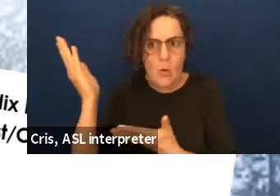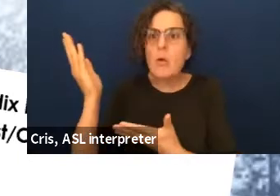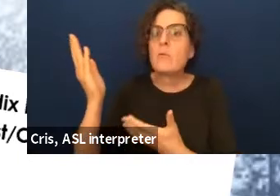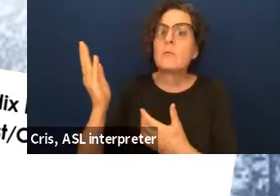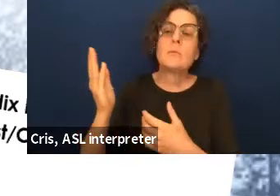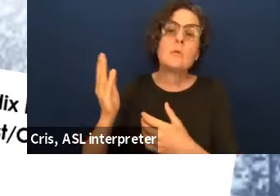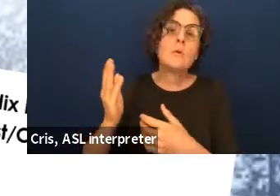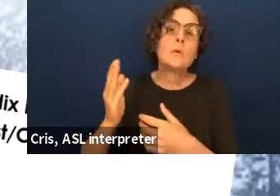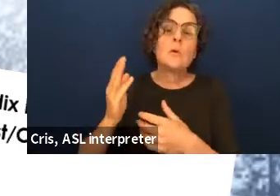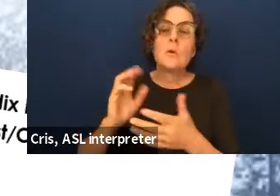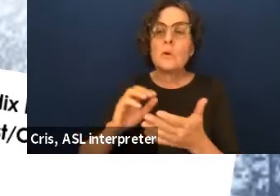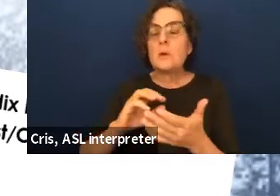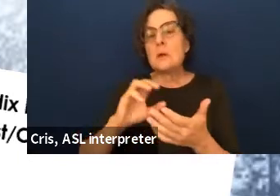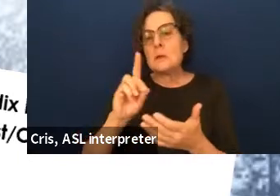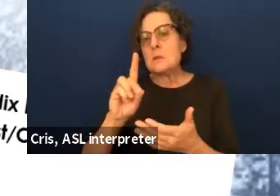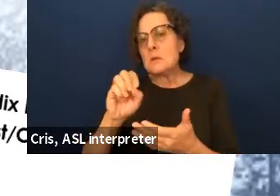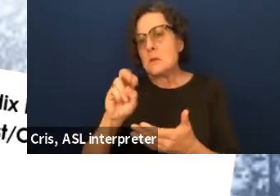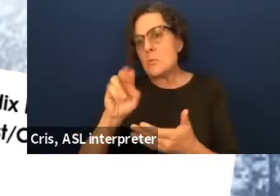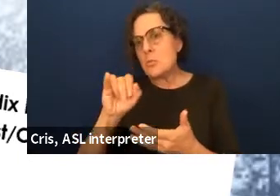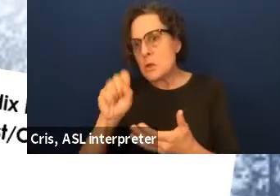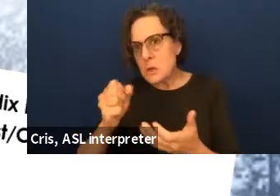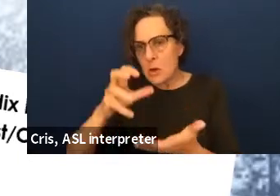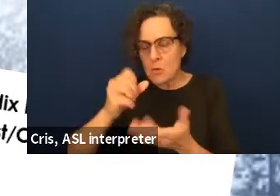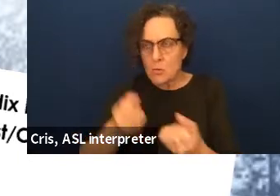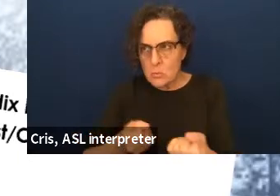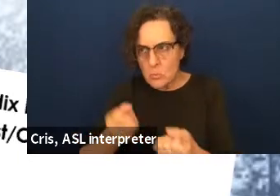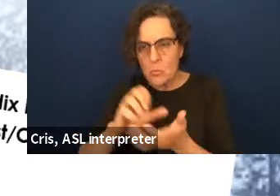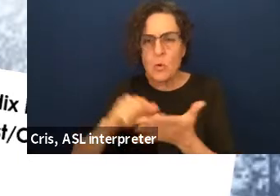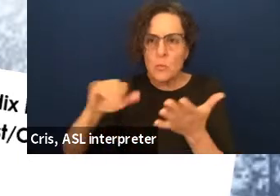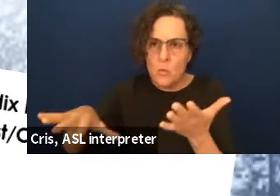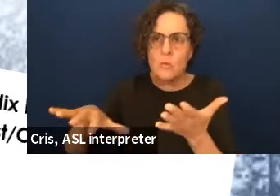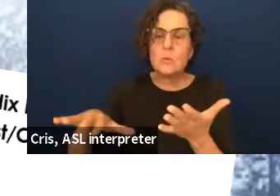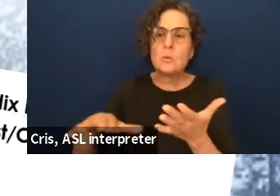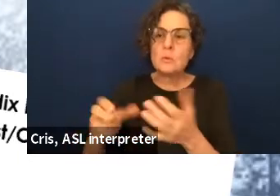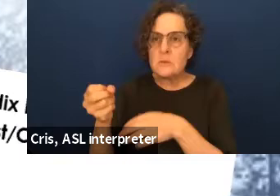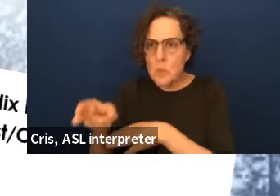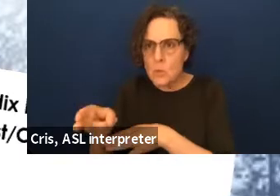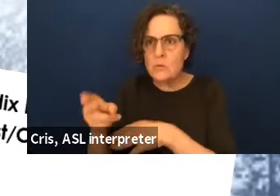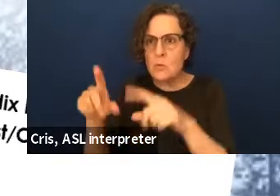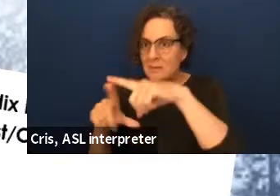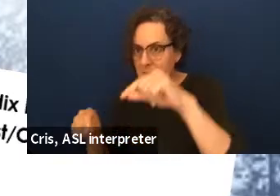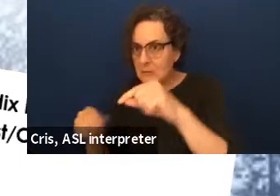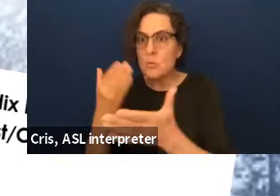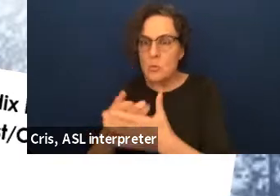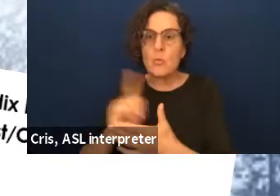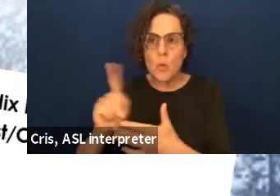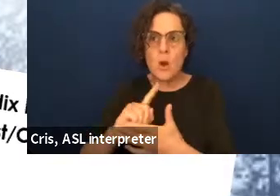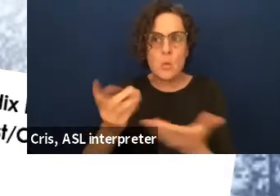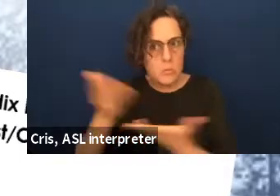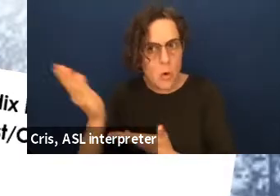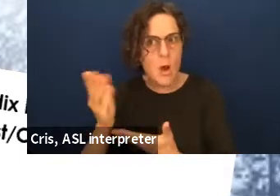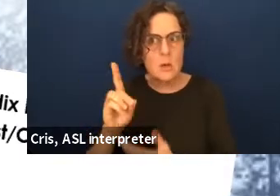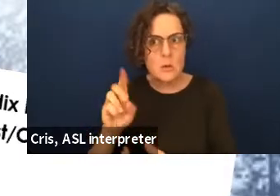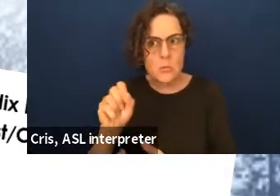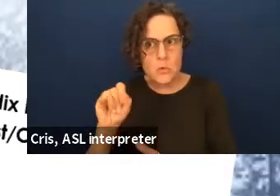debris removal disposal receipts, what the landfills, where they've gone to, where the metals have gone to, where